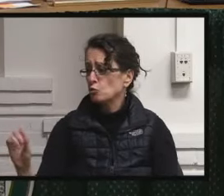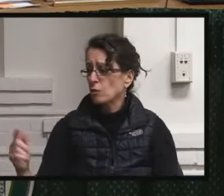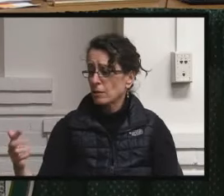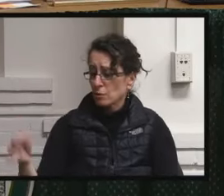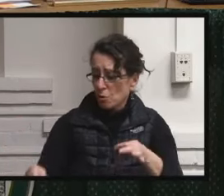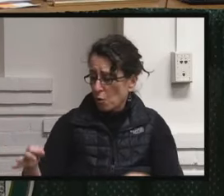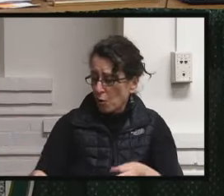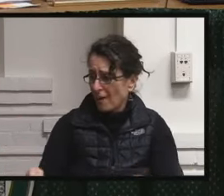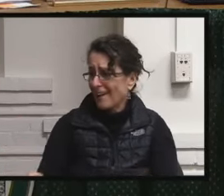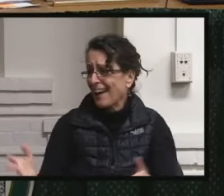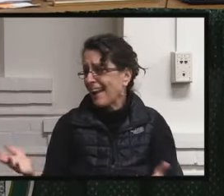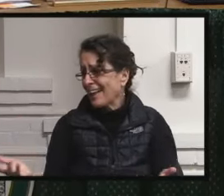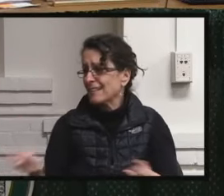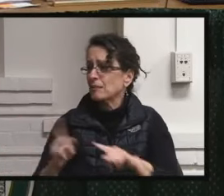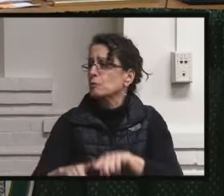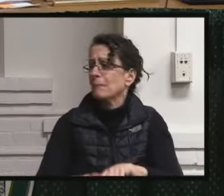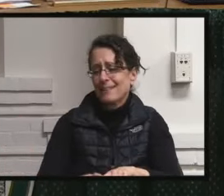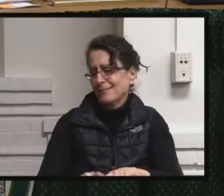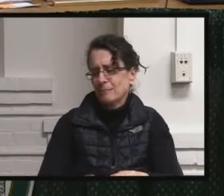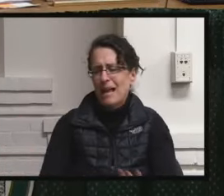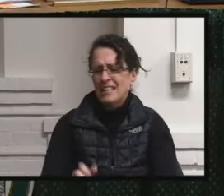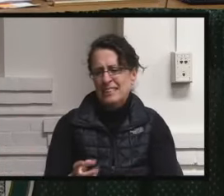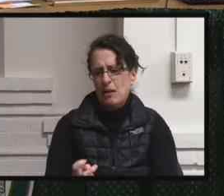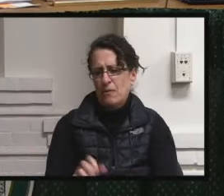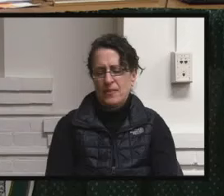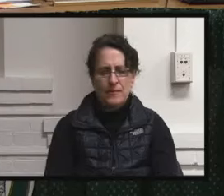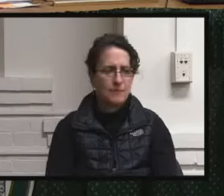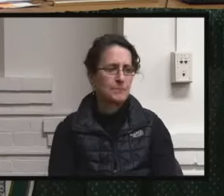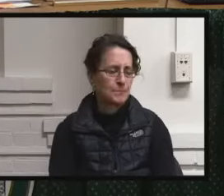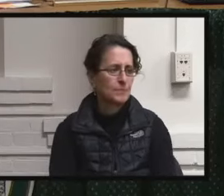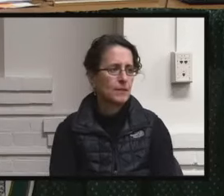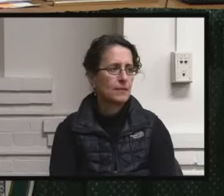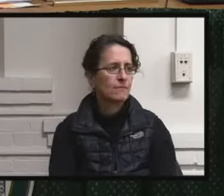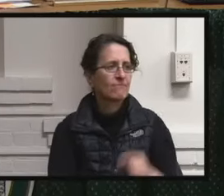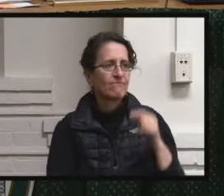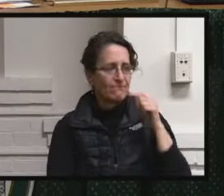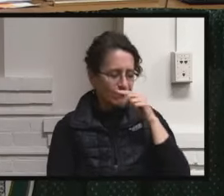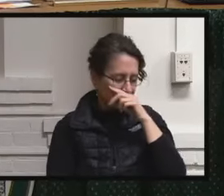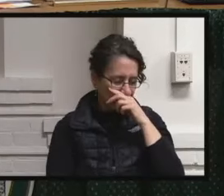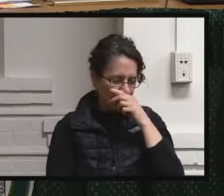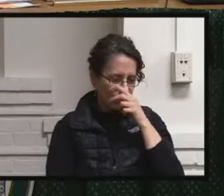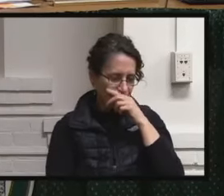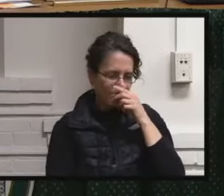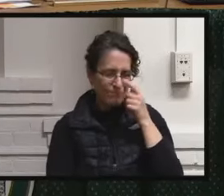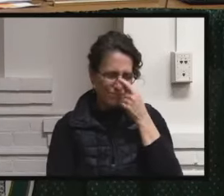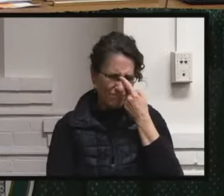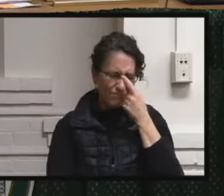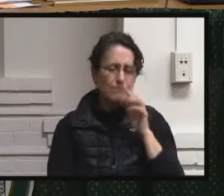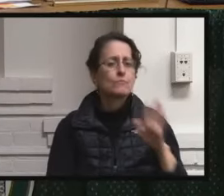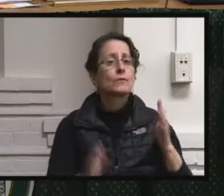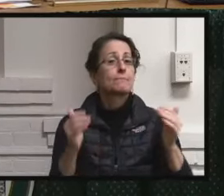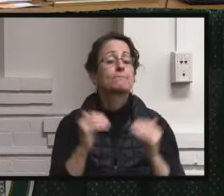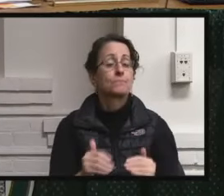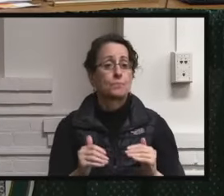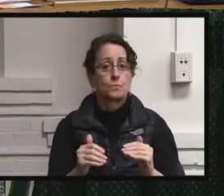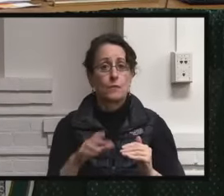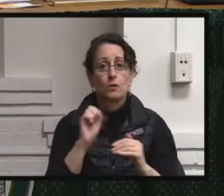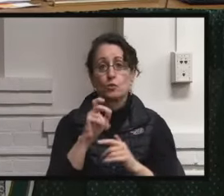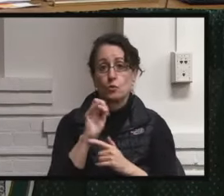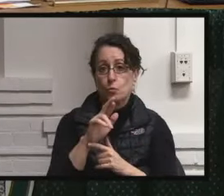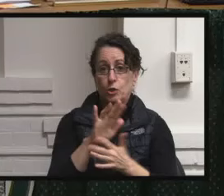I think what I'll do is I'll start the discussion in order to lay the groundwork, and